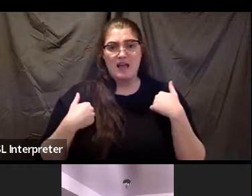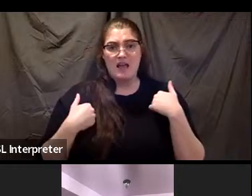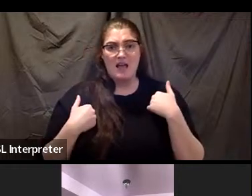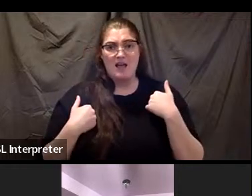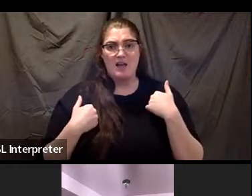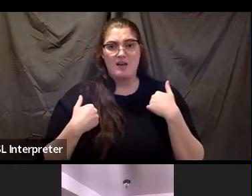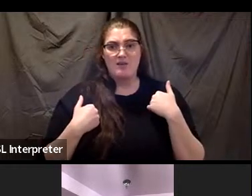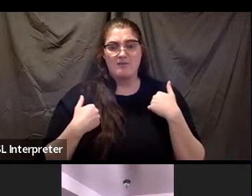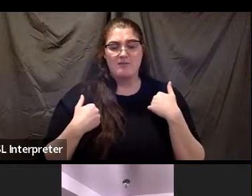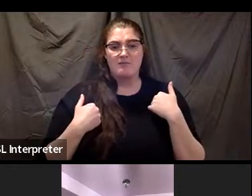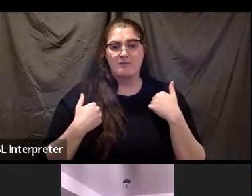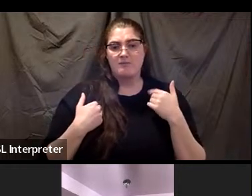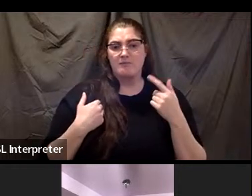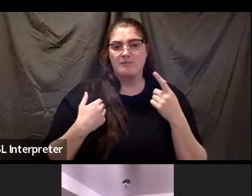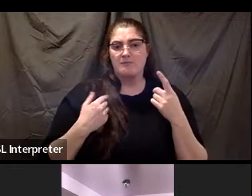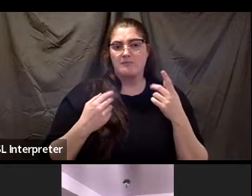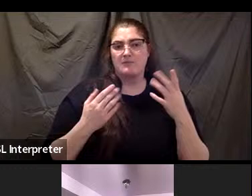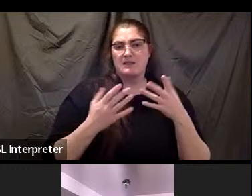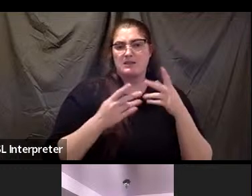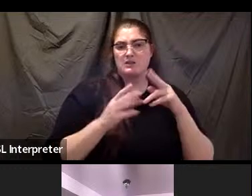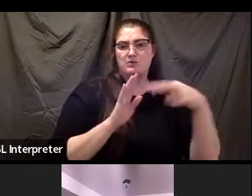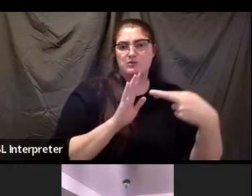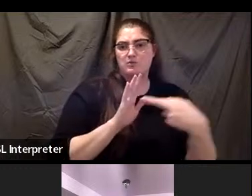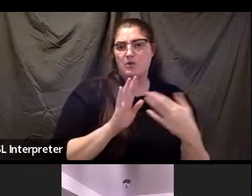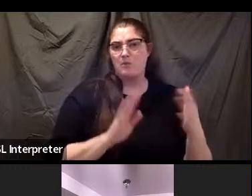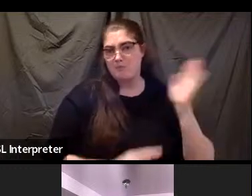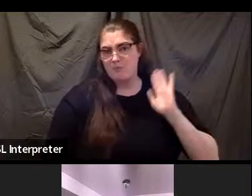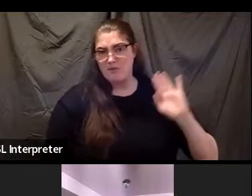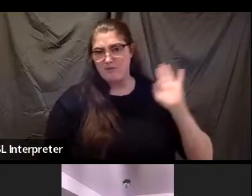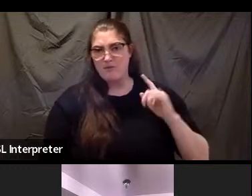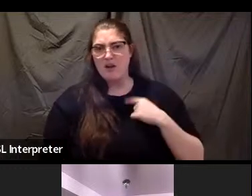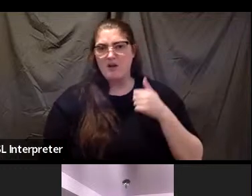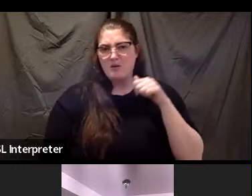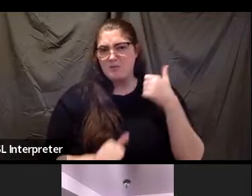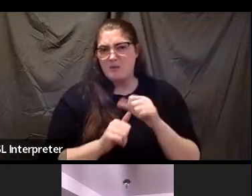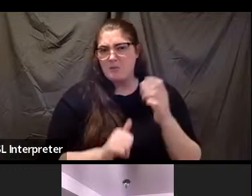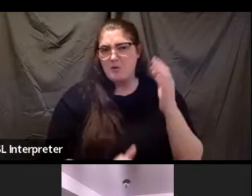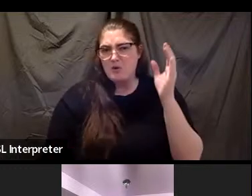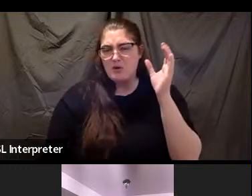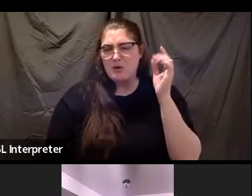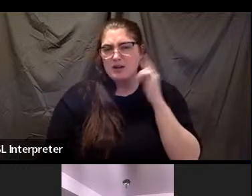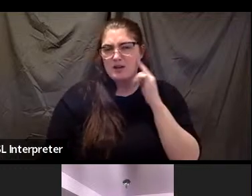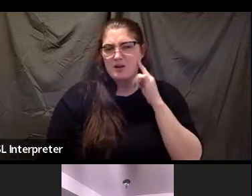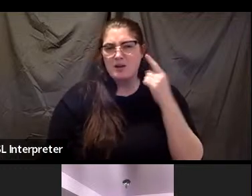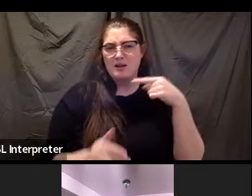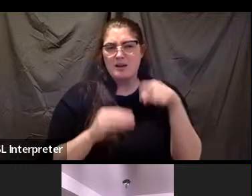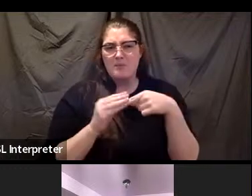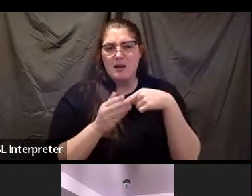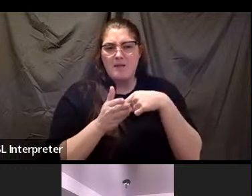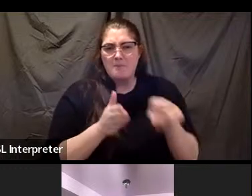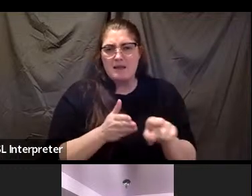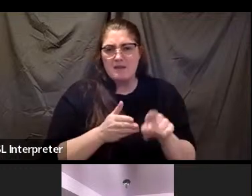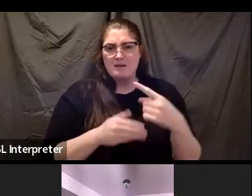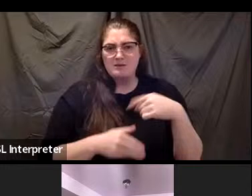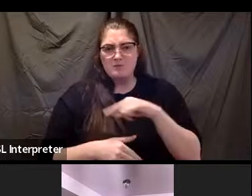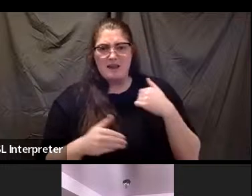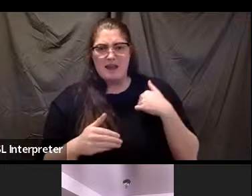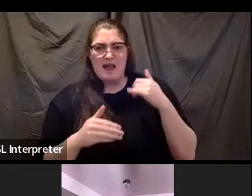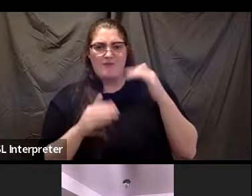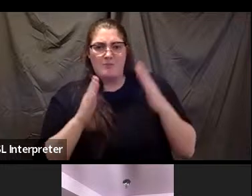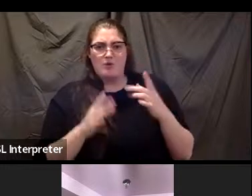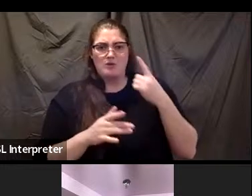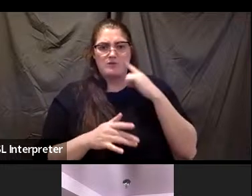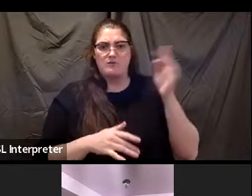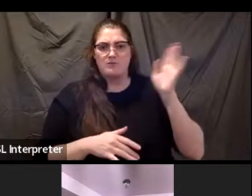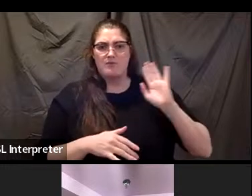I remember hearing about payments for that for such an instance before. Did we have them before, and what did they do? We only